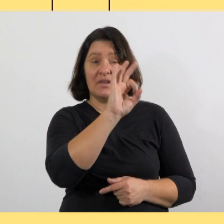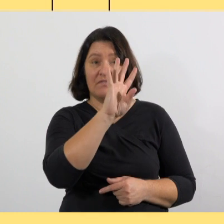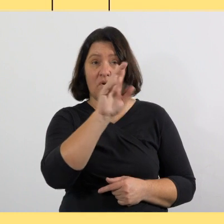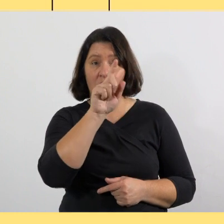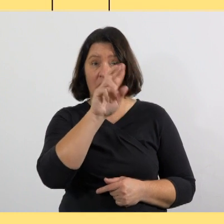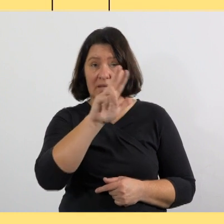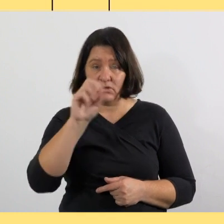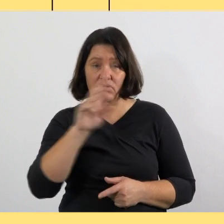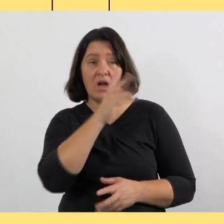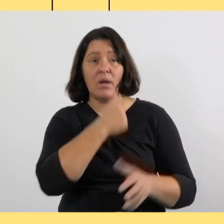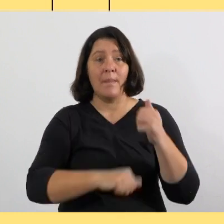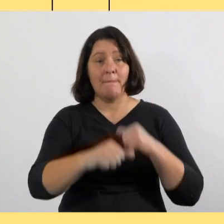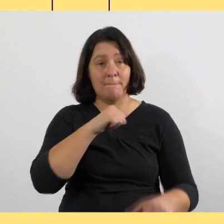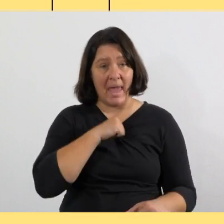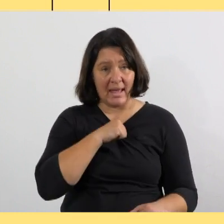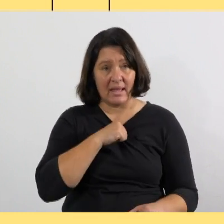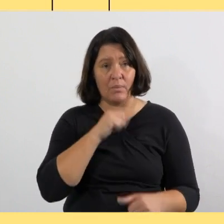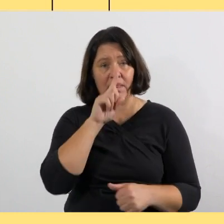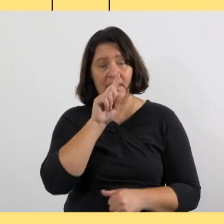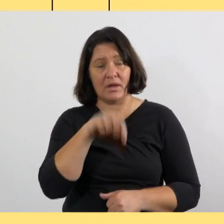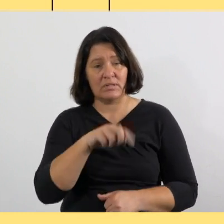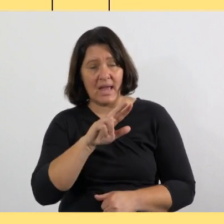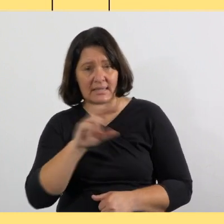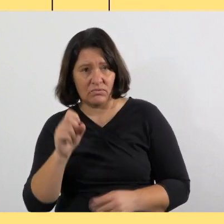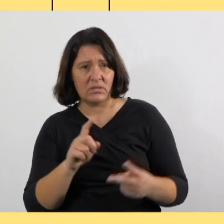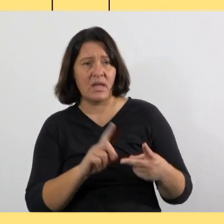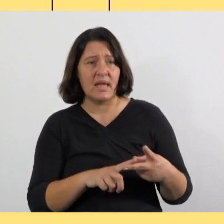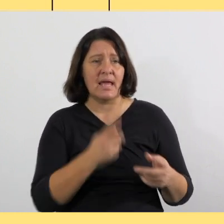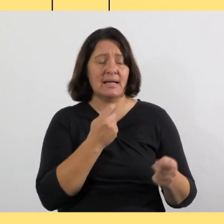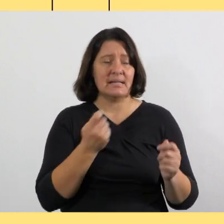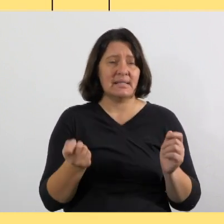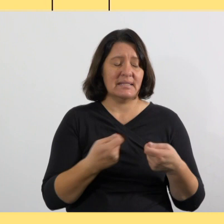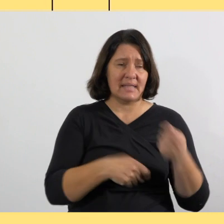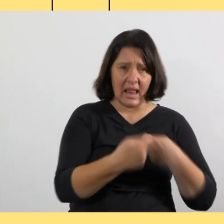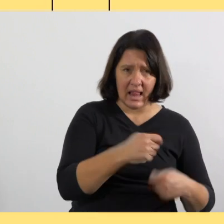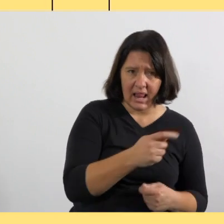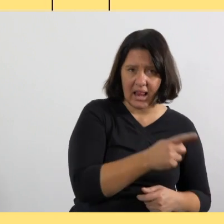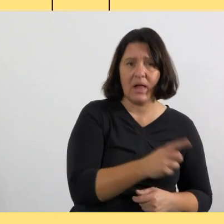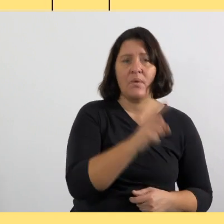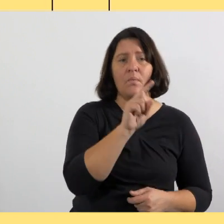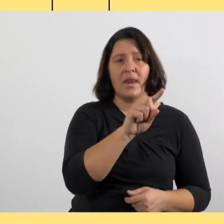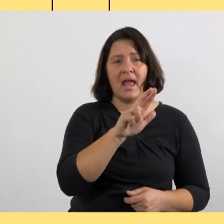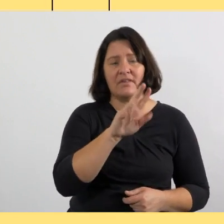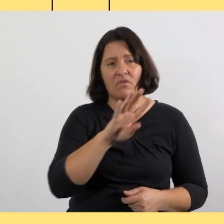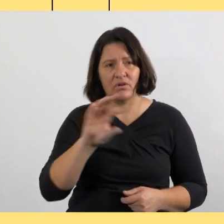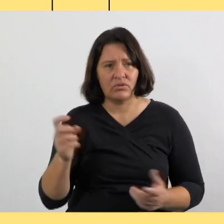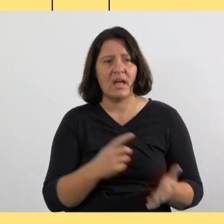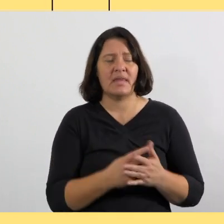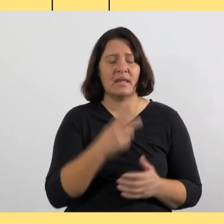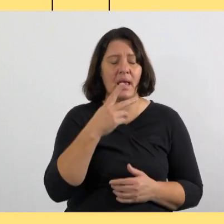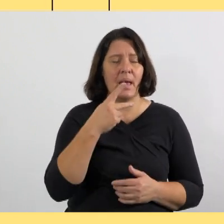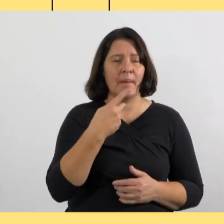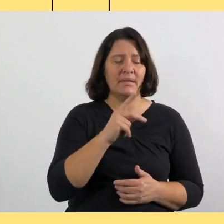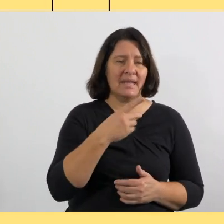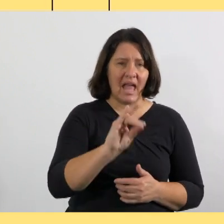and with the refund from the CPJ. And then we have our sales from the DJ, the petty cash, and then